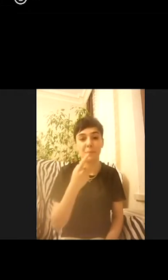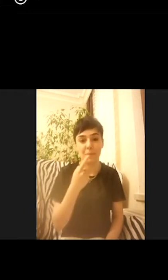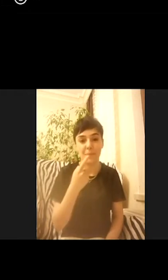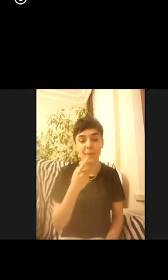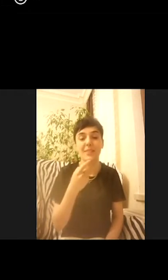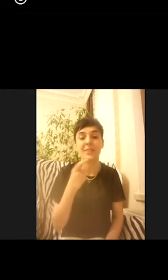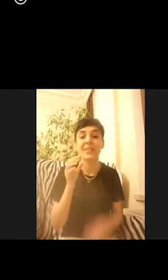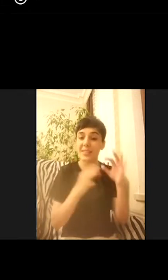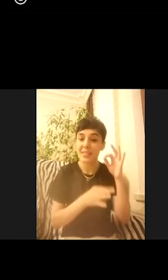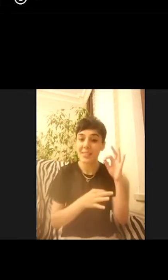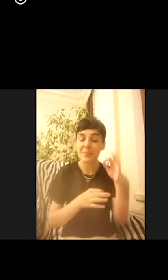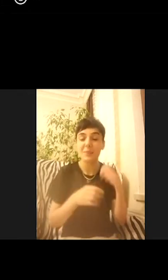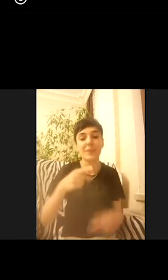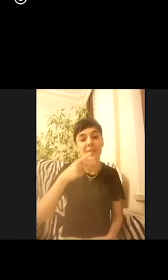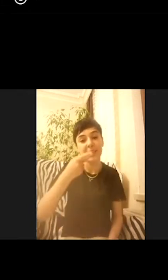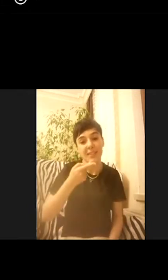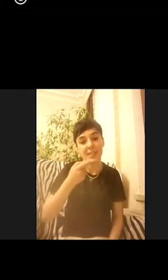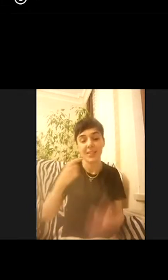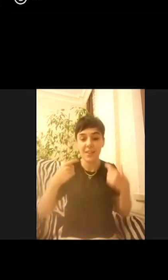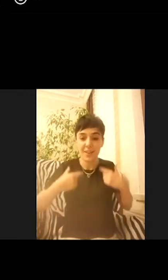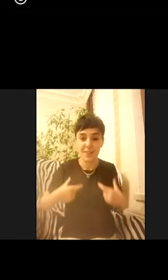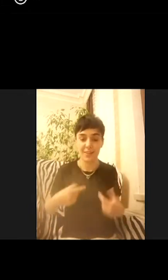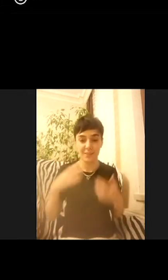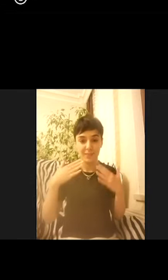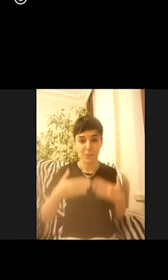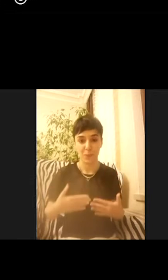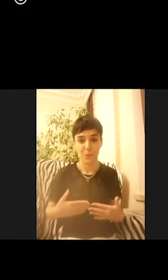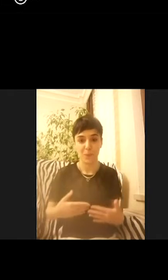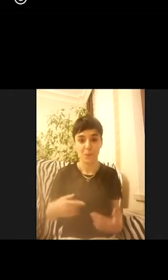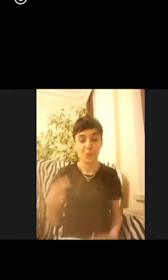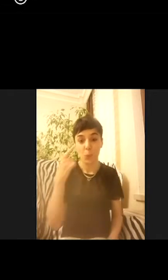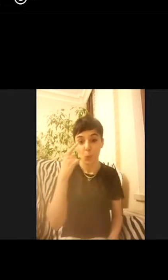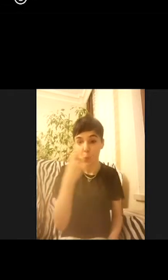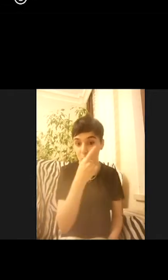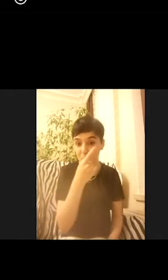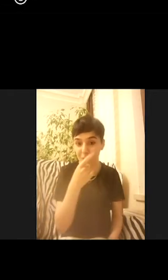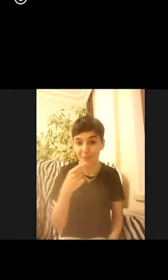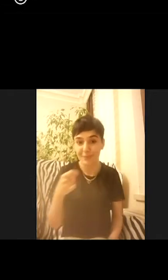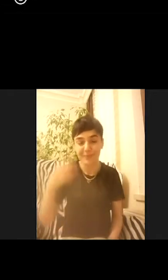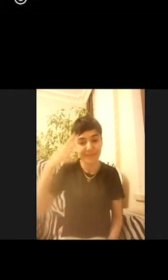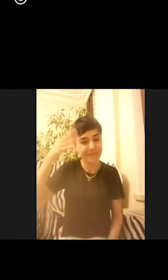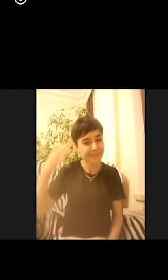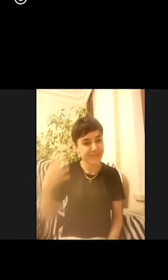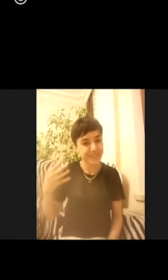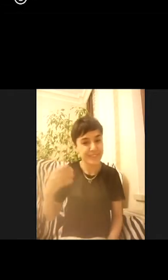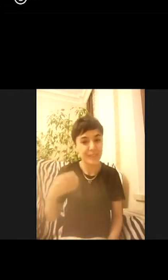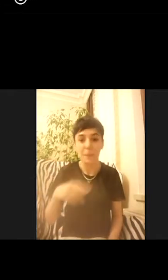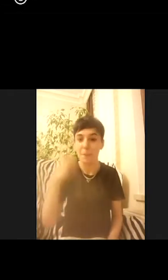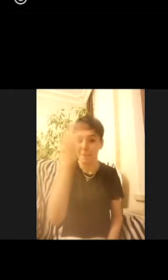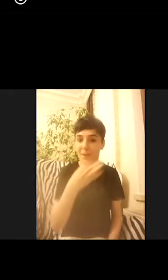eyebrows. And that said, let's go to Beren Azizi. Thank you so much for being